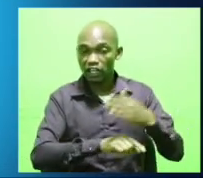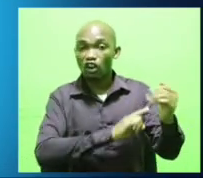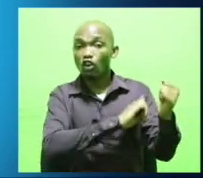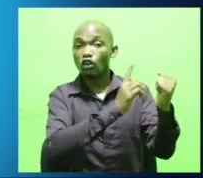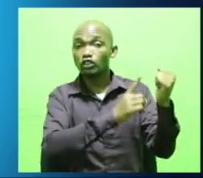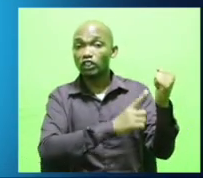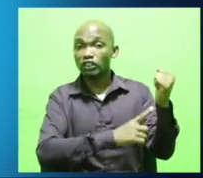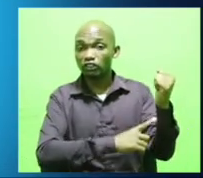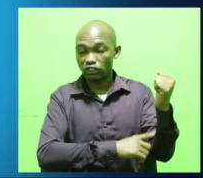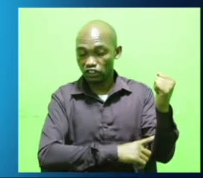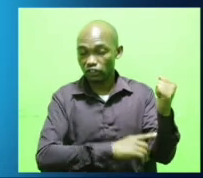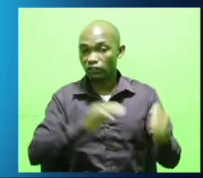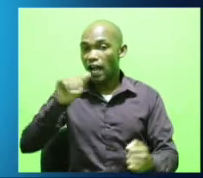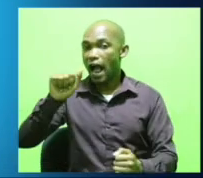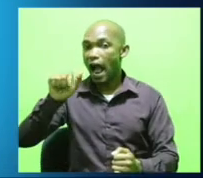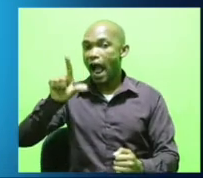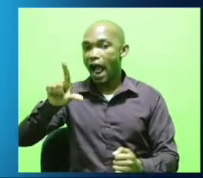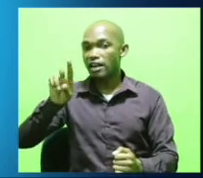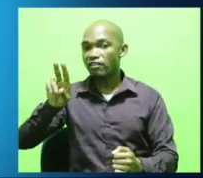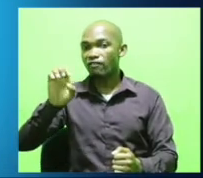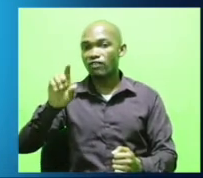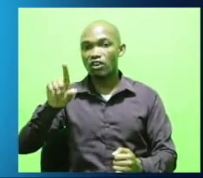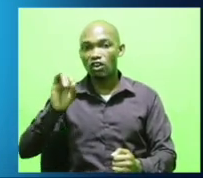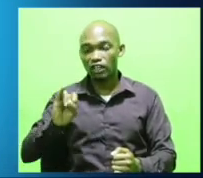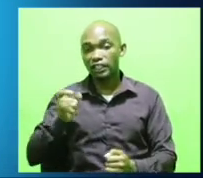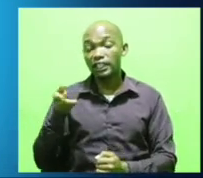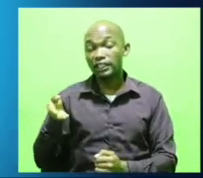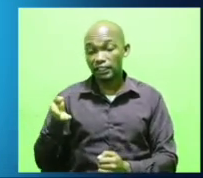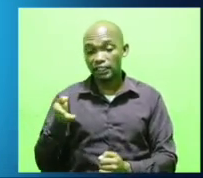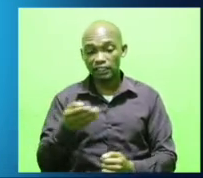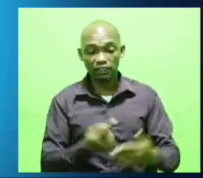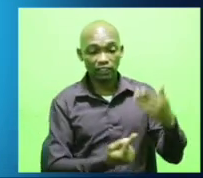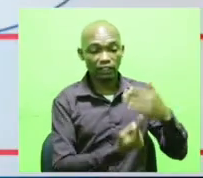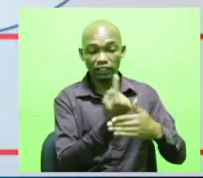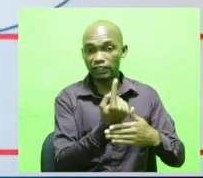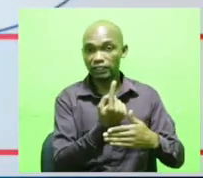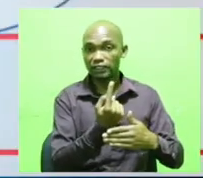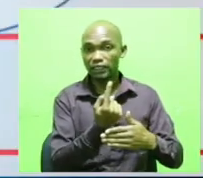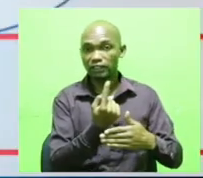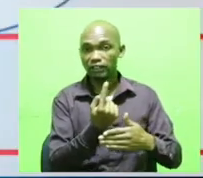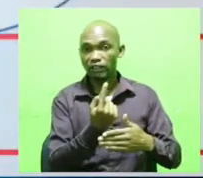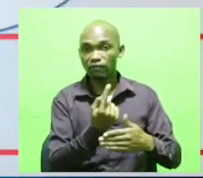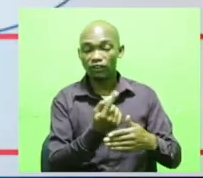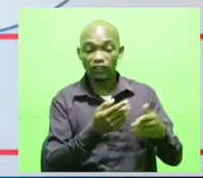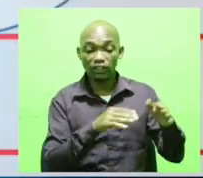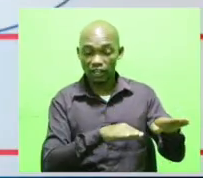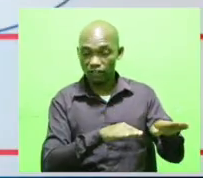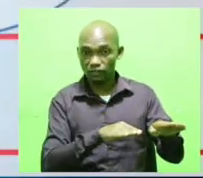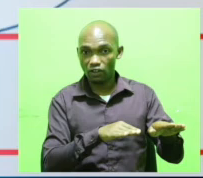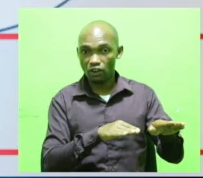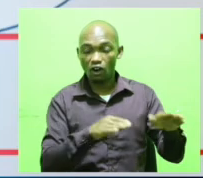this will result to death of living organisms. Let's take a look at another